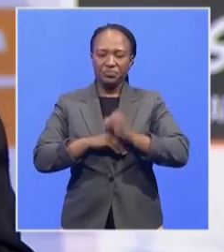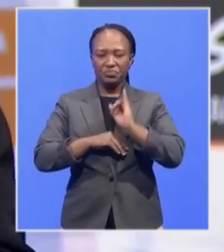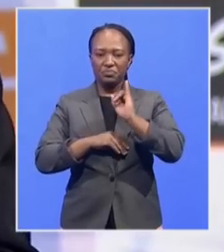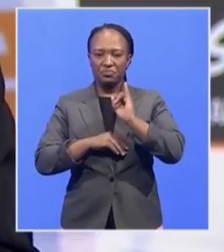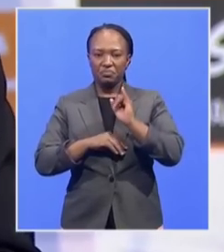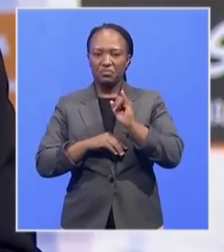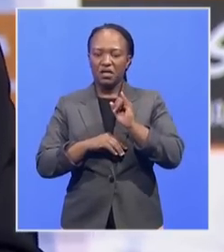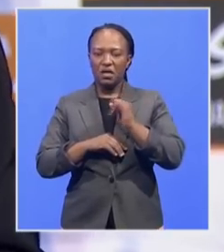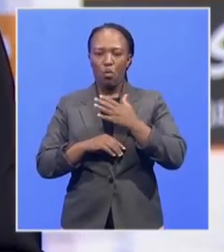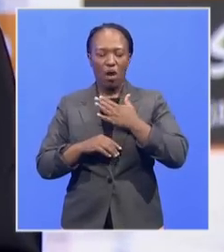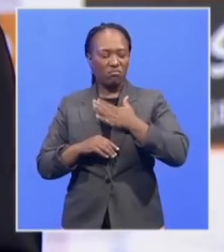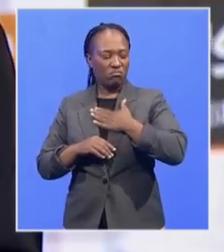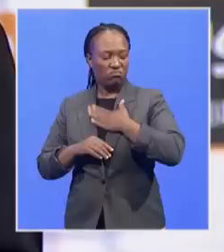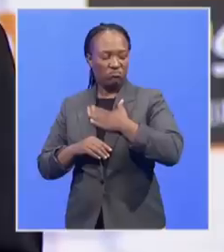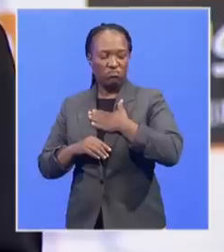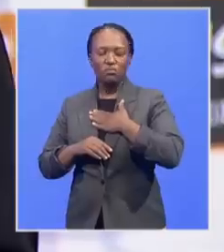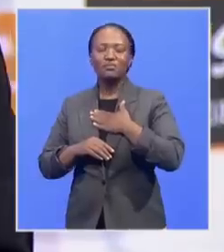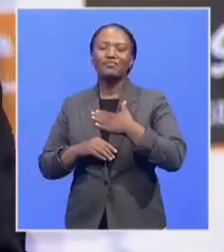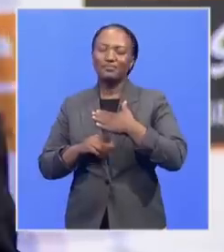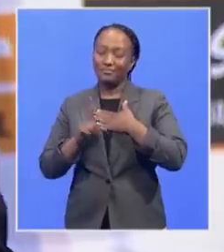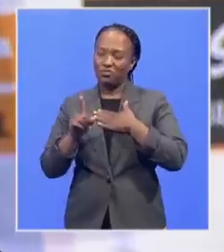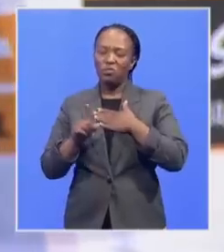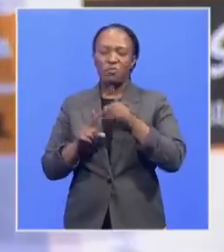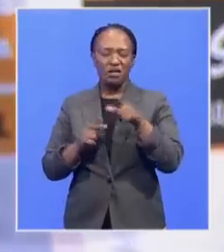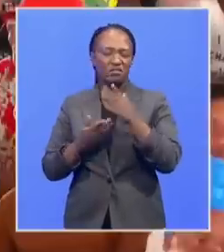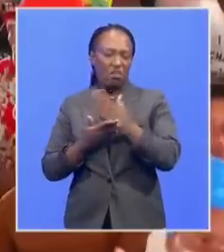bona fela.